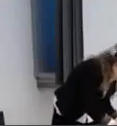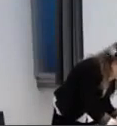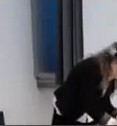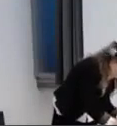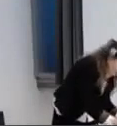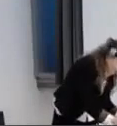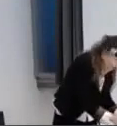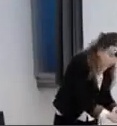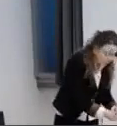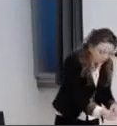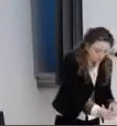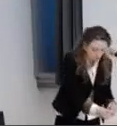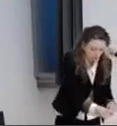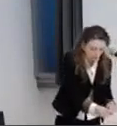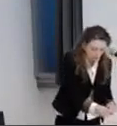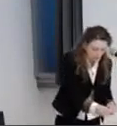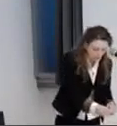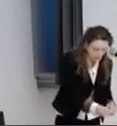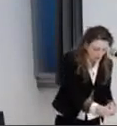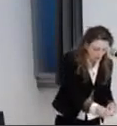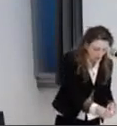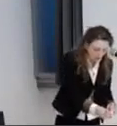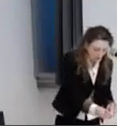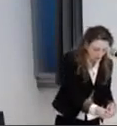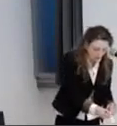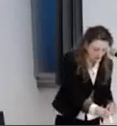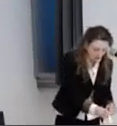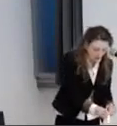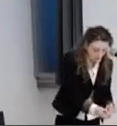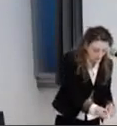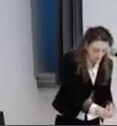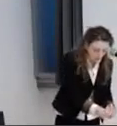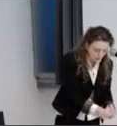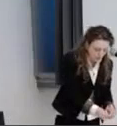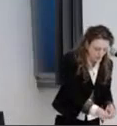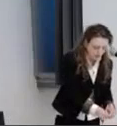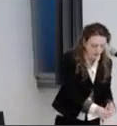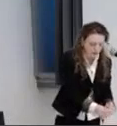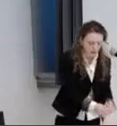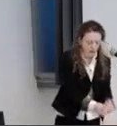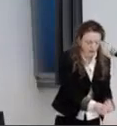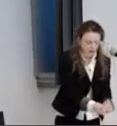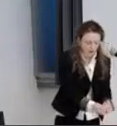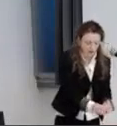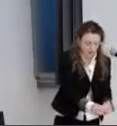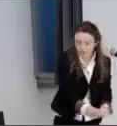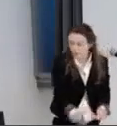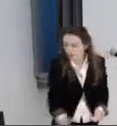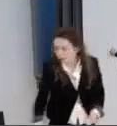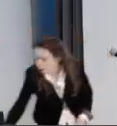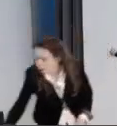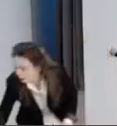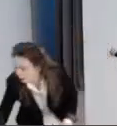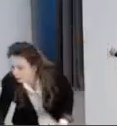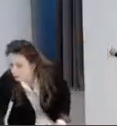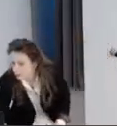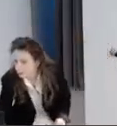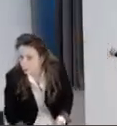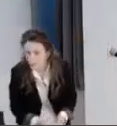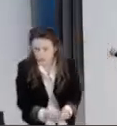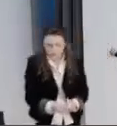on my actual sample. Apologies to the people who are following this talk on Zoom, because this is something that I'm afraid that they will have